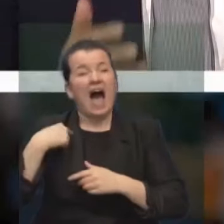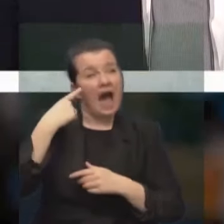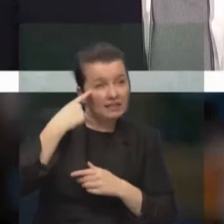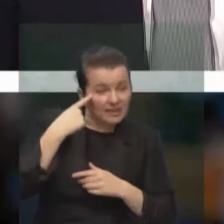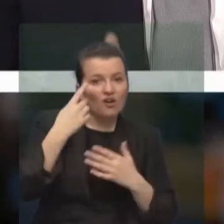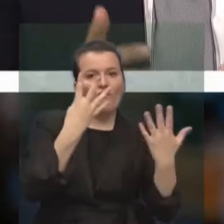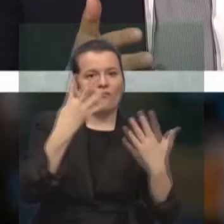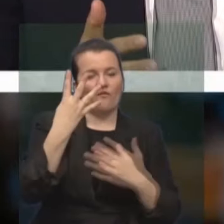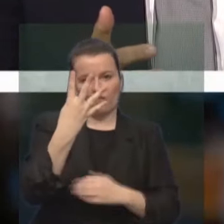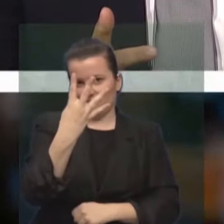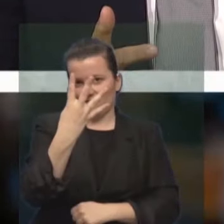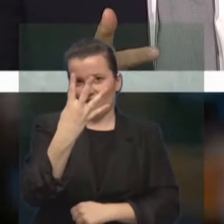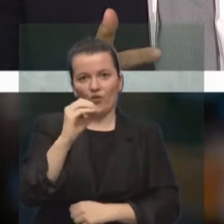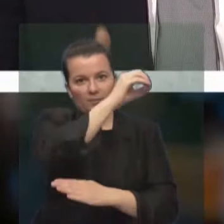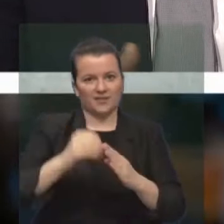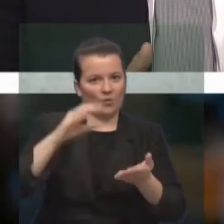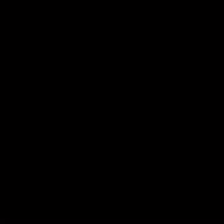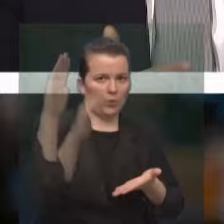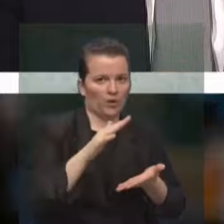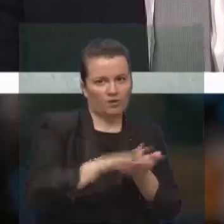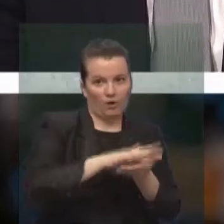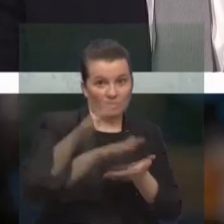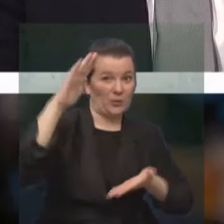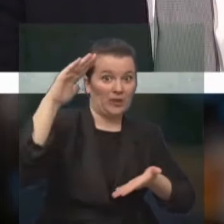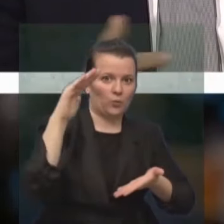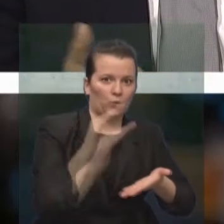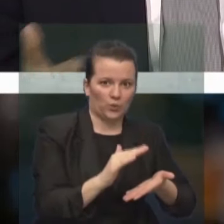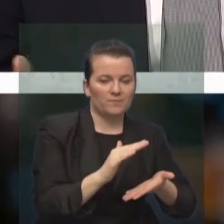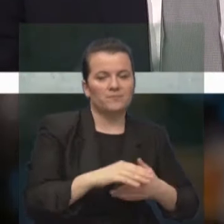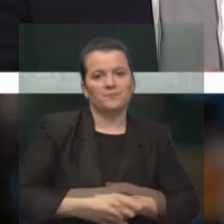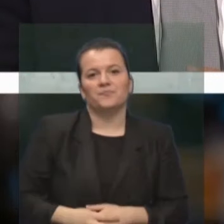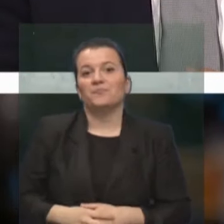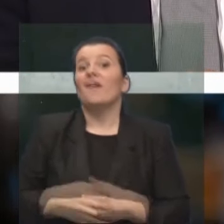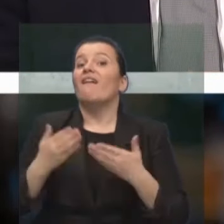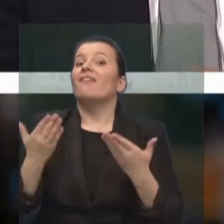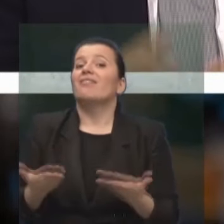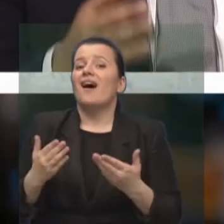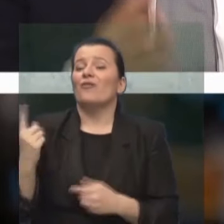So, as announced, we have started streamlining our